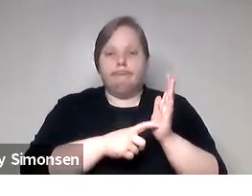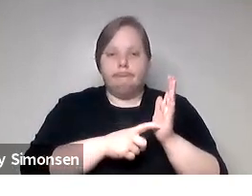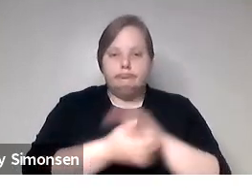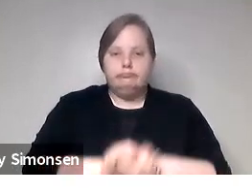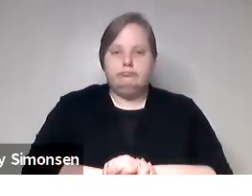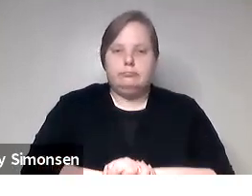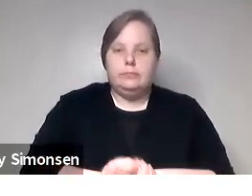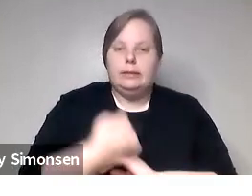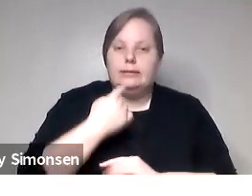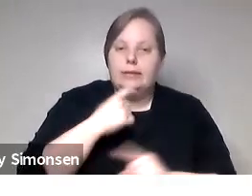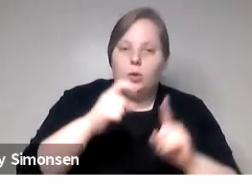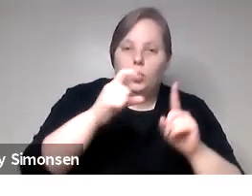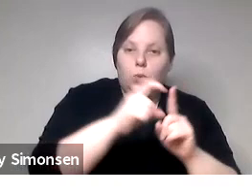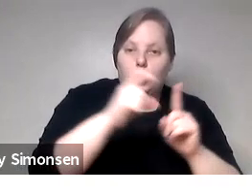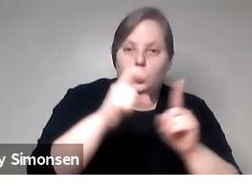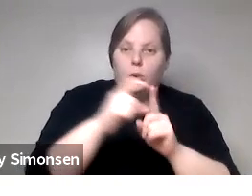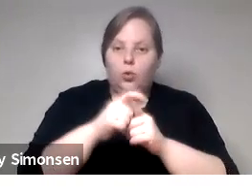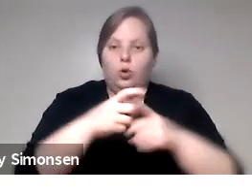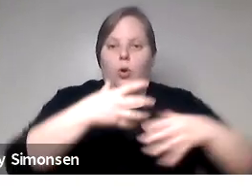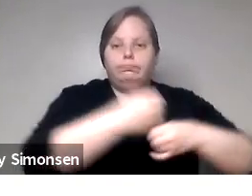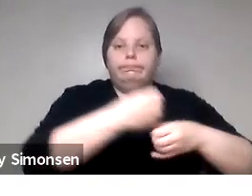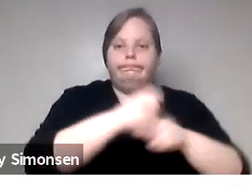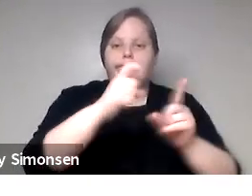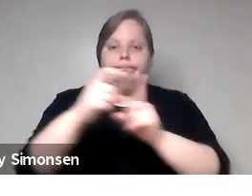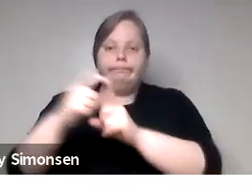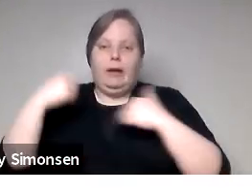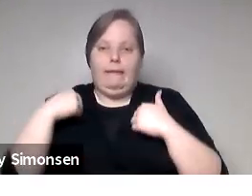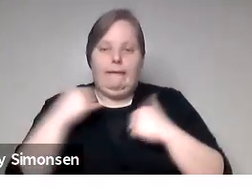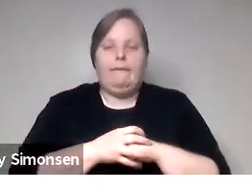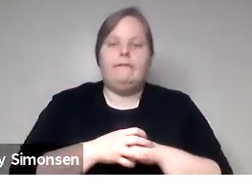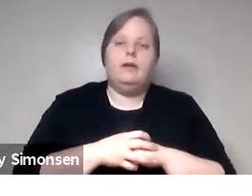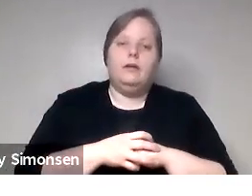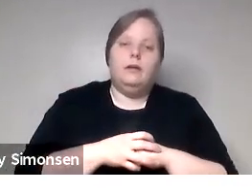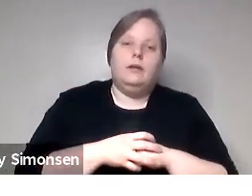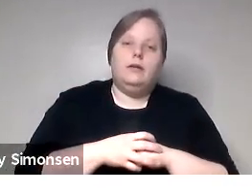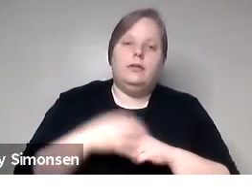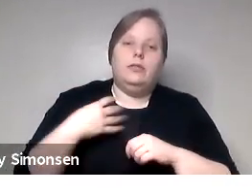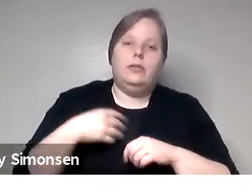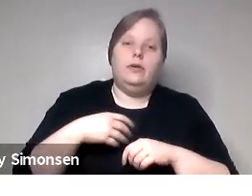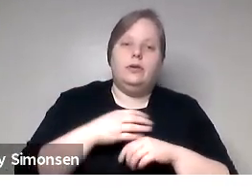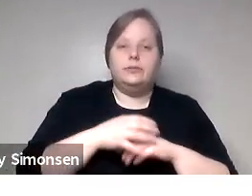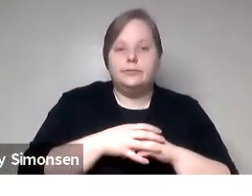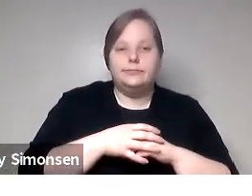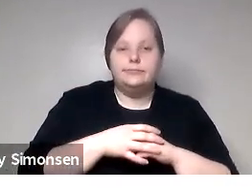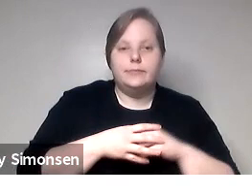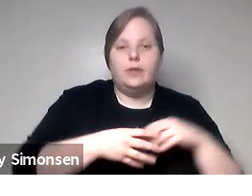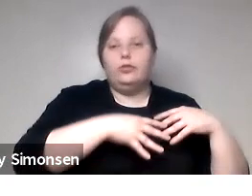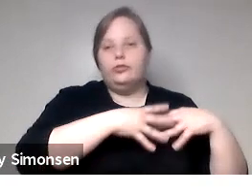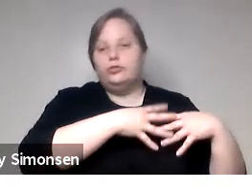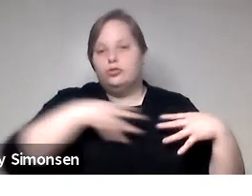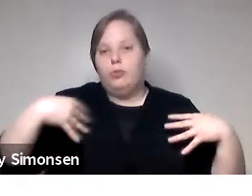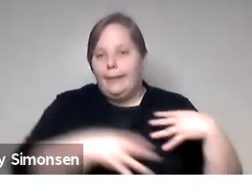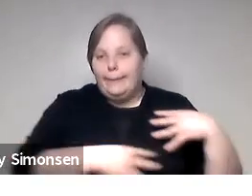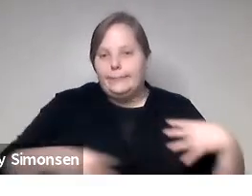the words or abbreviated words on them. They're striped. light green, tan, dark